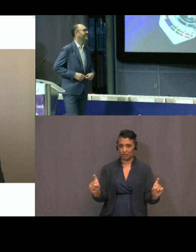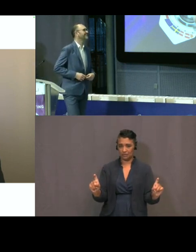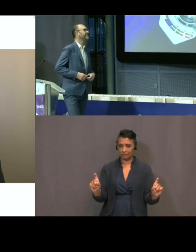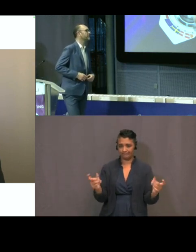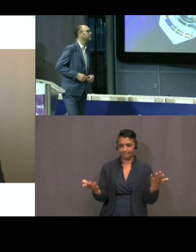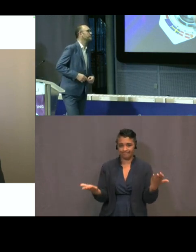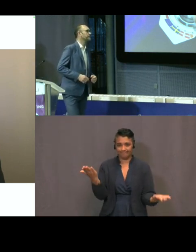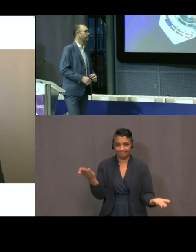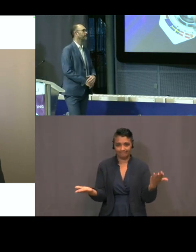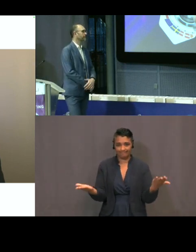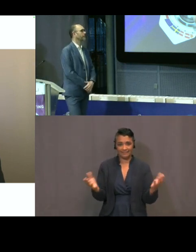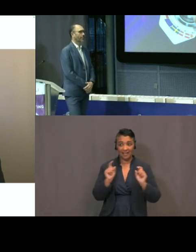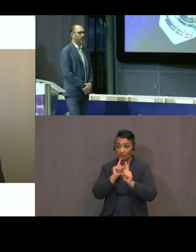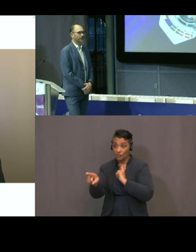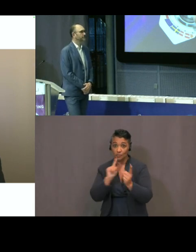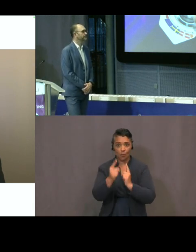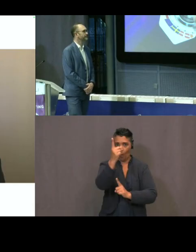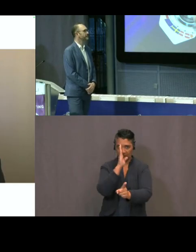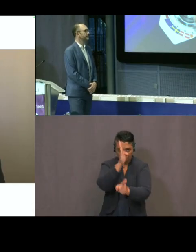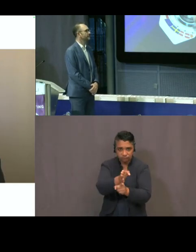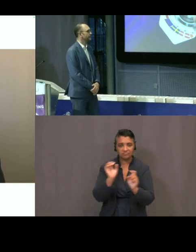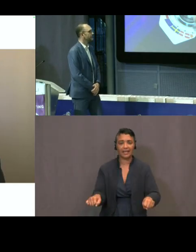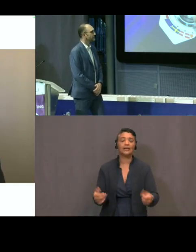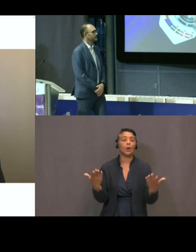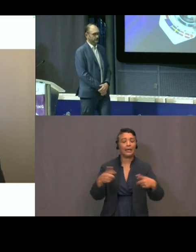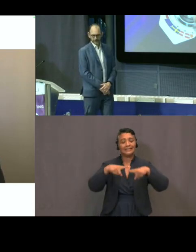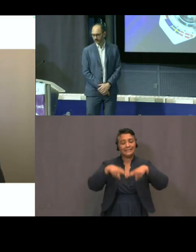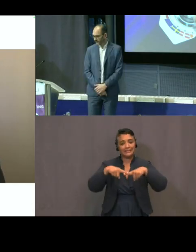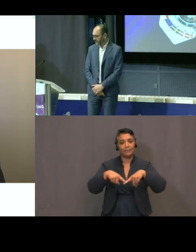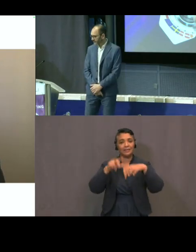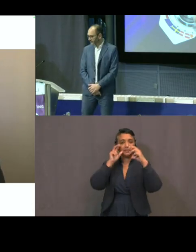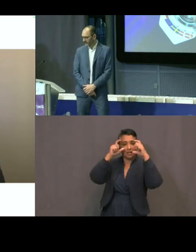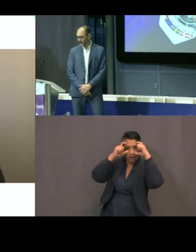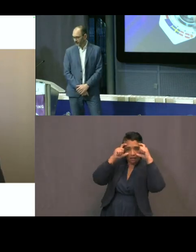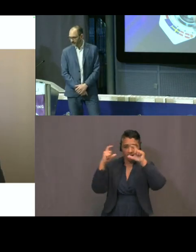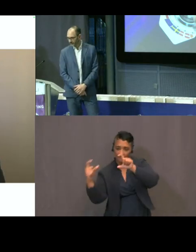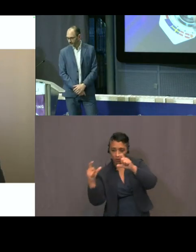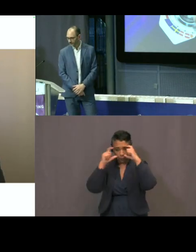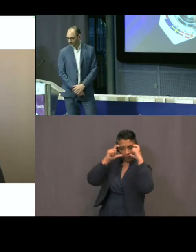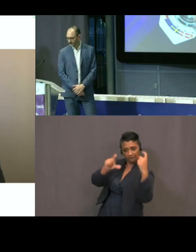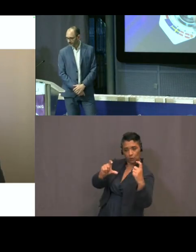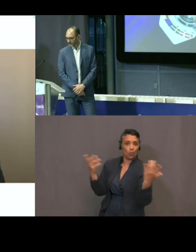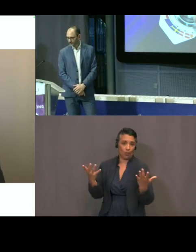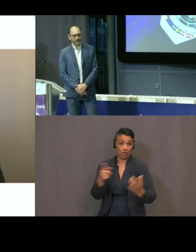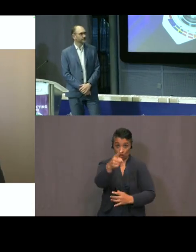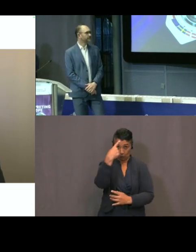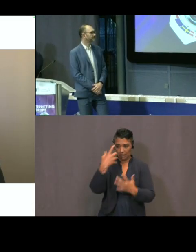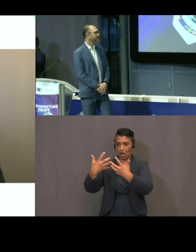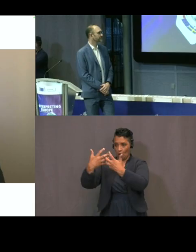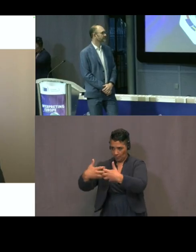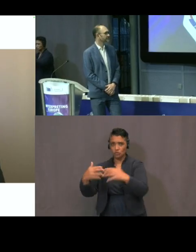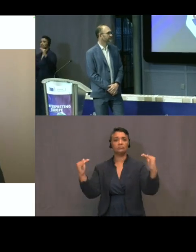you can't answer it in one way. Okay. It really depends on the point of departure. If you think that the machine is the same